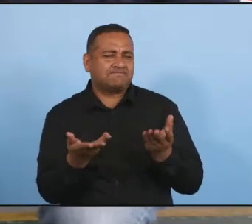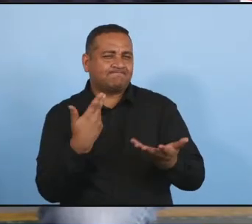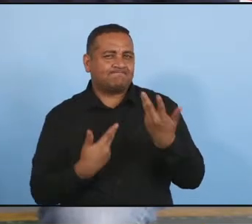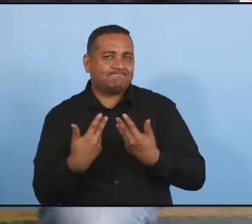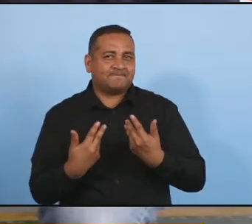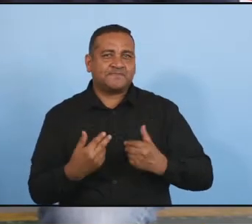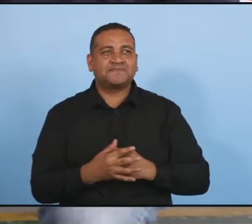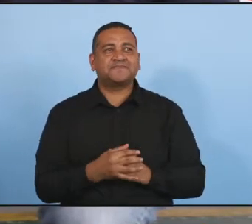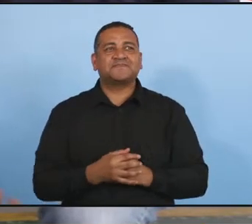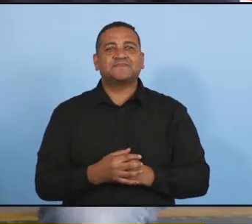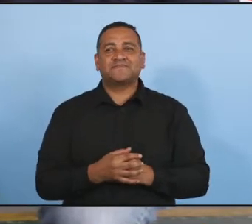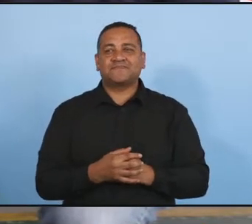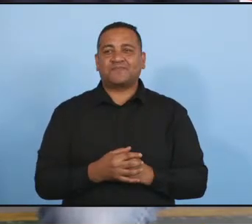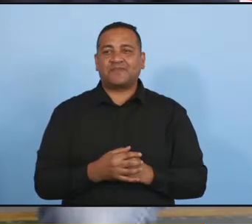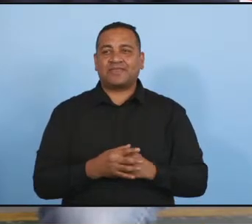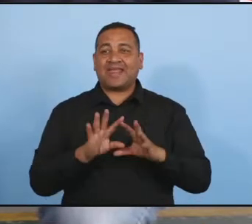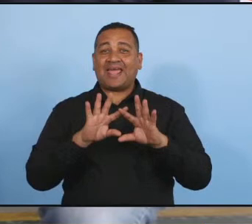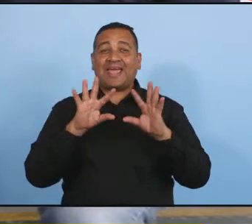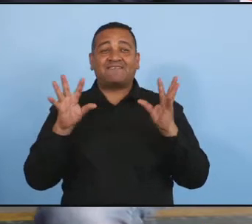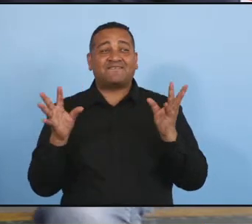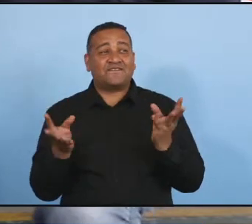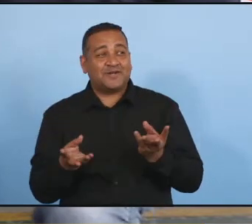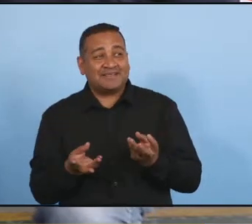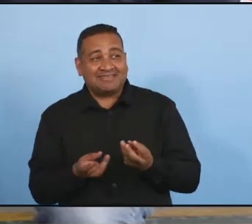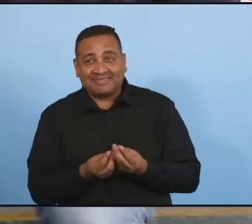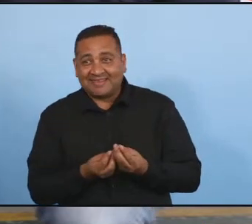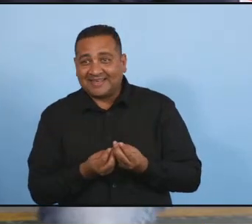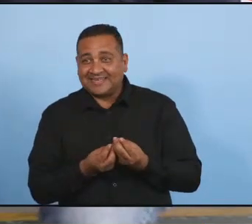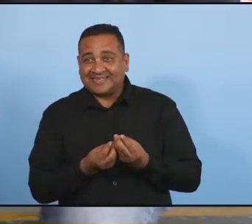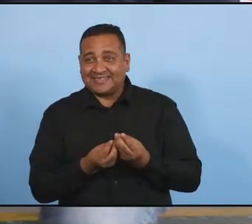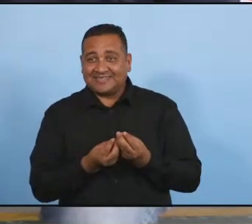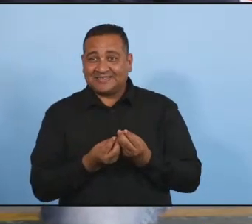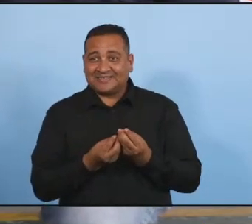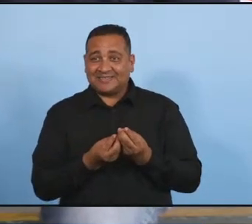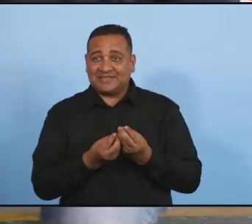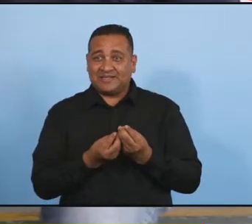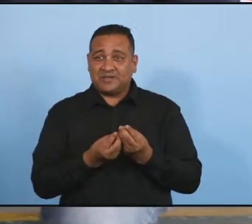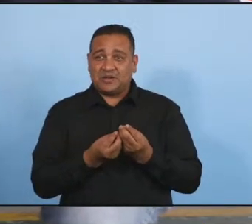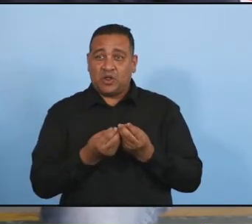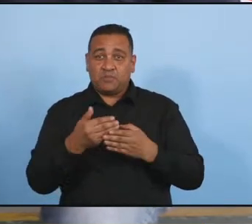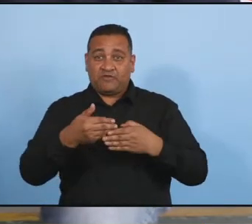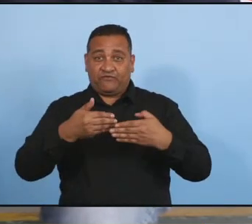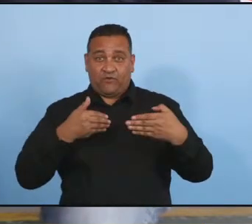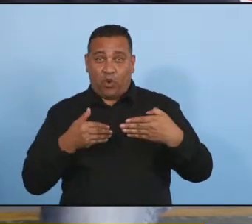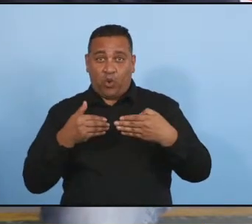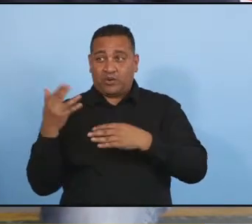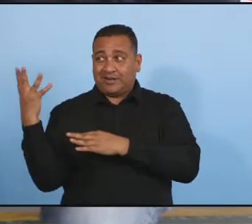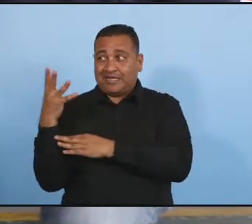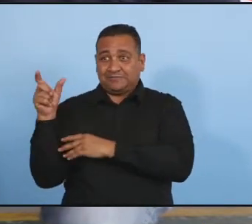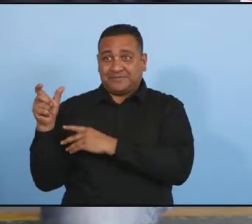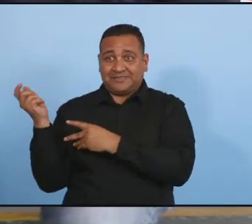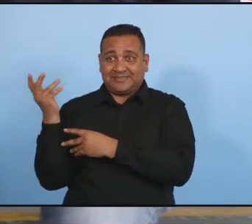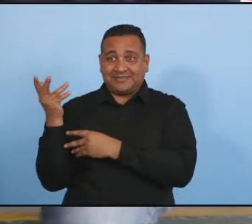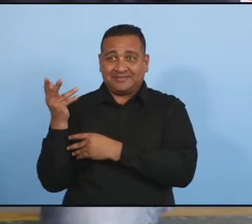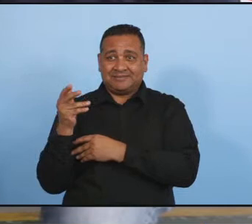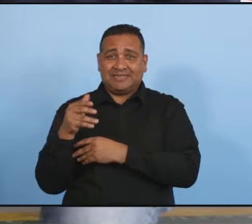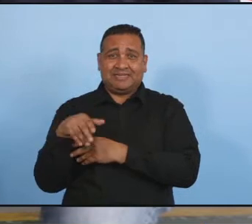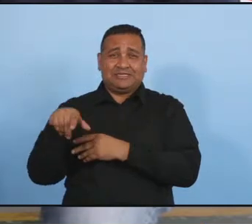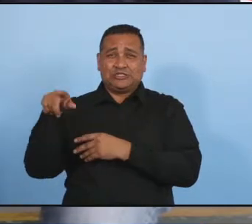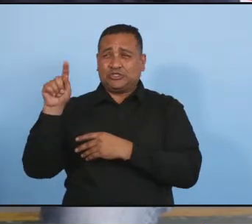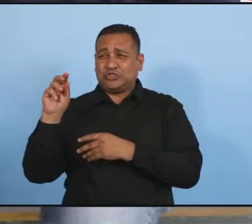everything. Exactly what all the previous lecturers was talking about: hydraulics, pneumatics, pumps, gears.